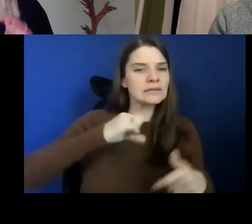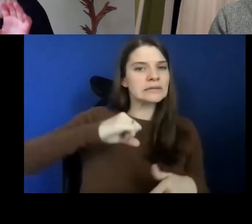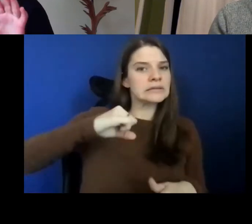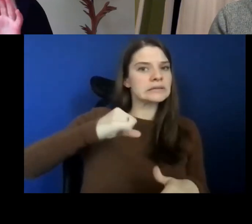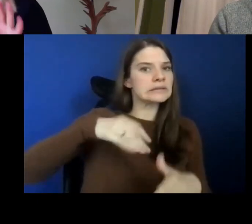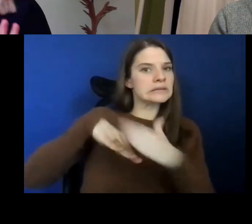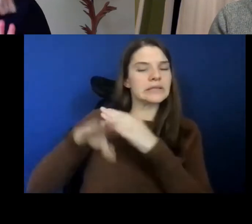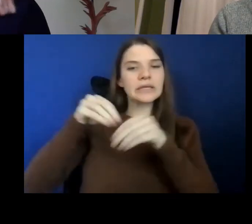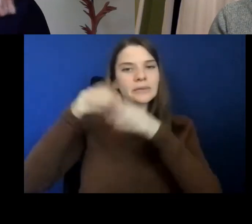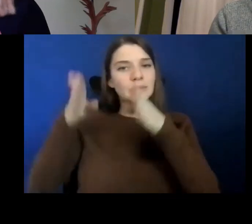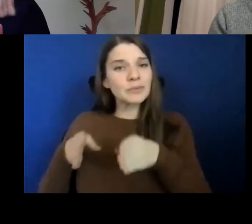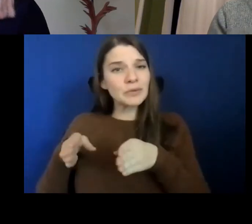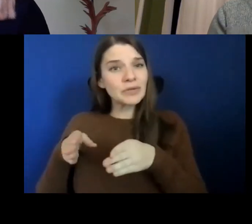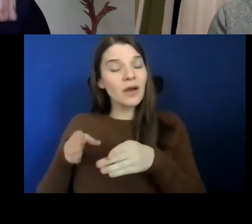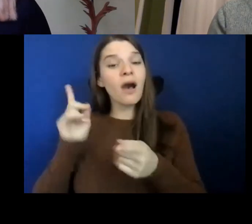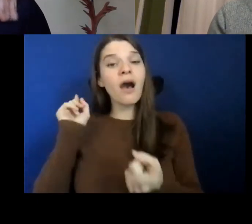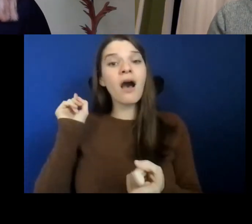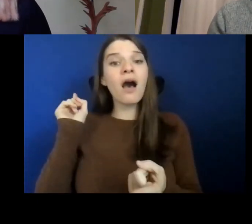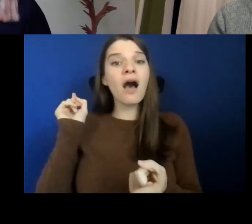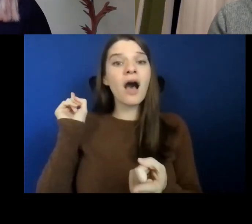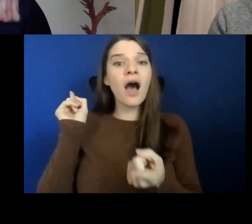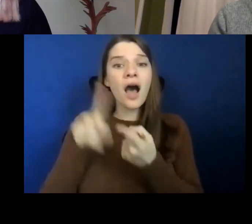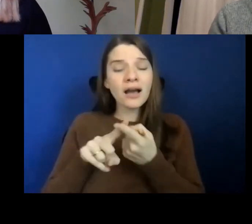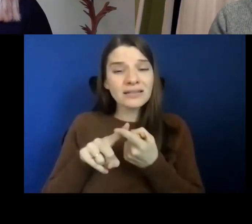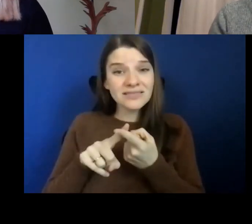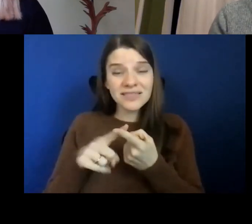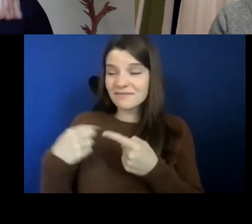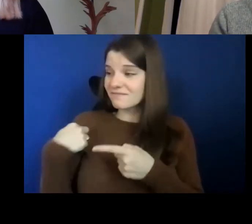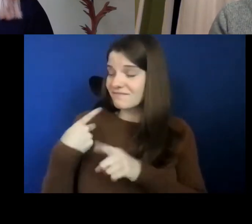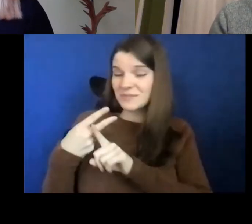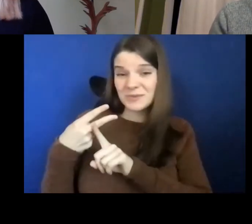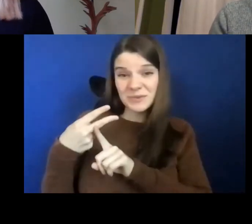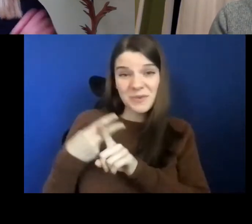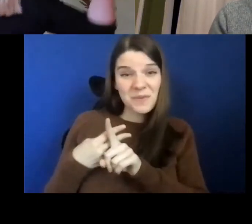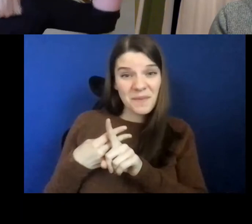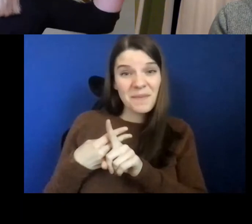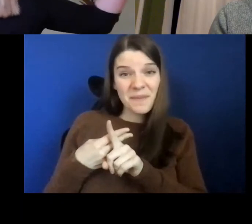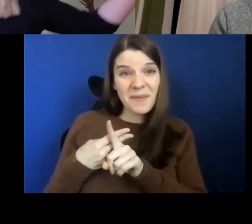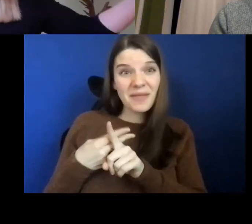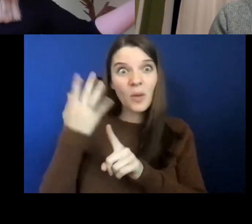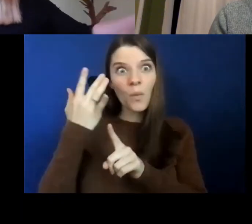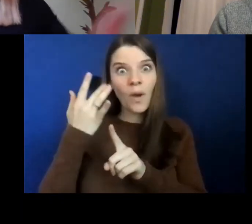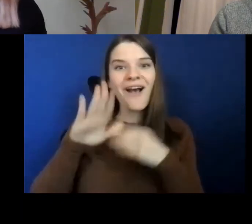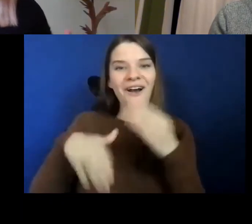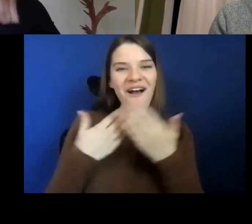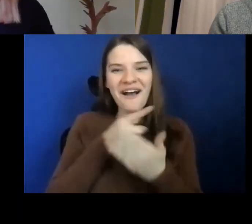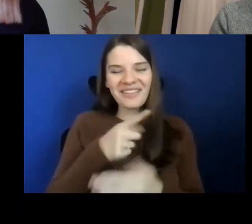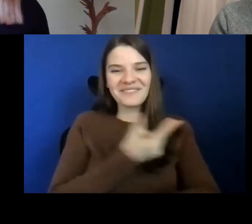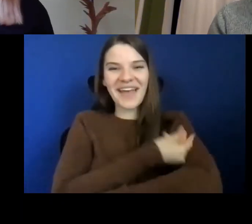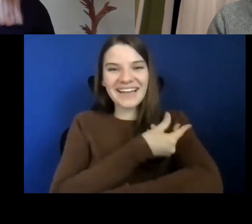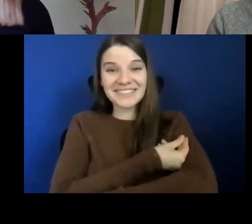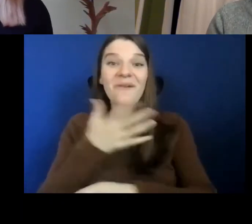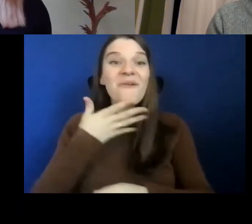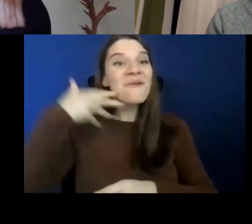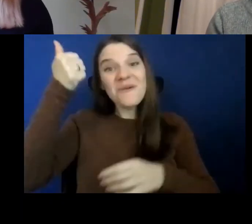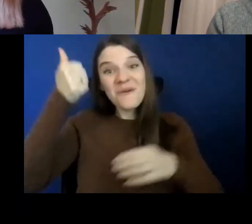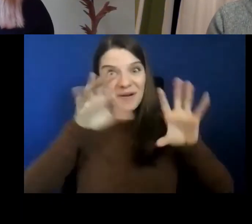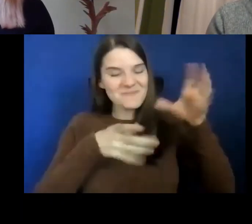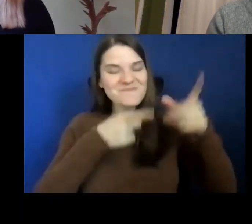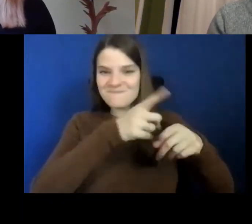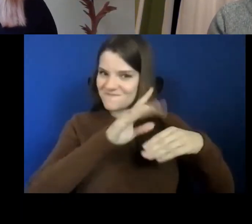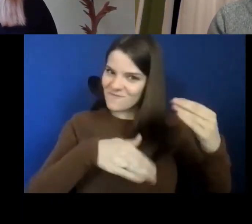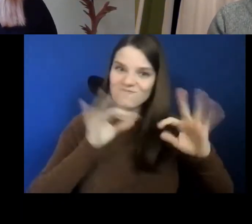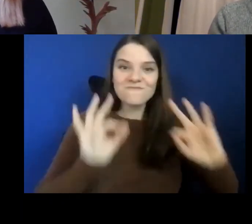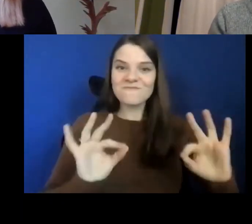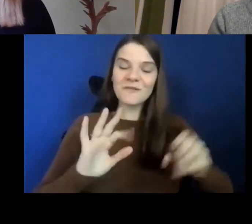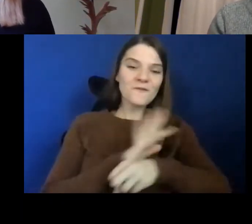hospital up until about the last 2 months. And that's because they're now all vaccinated. Our older population is now all